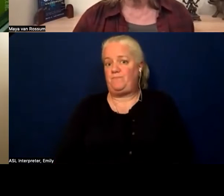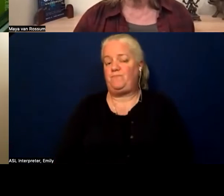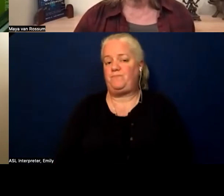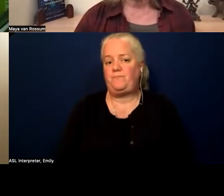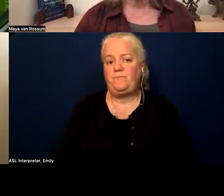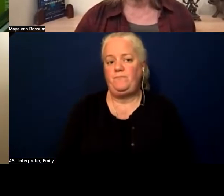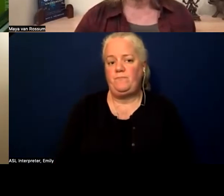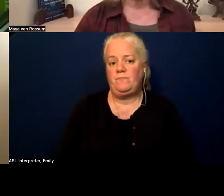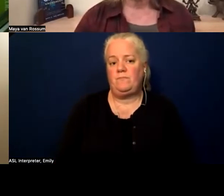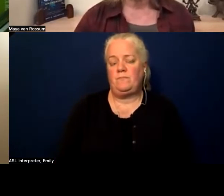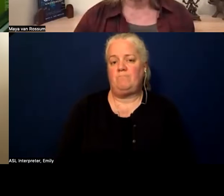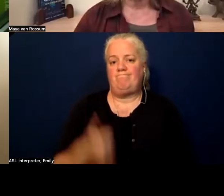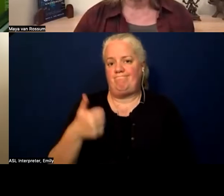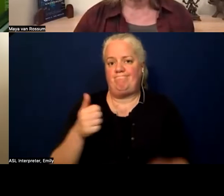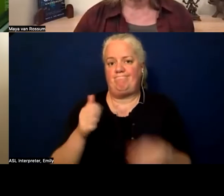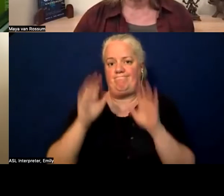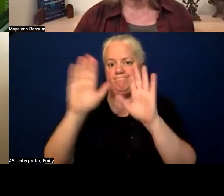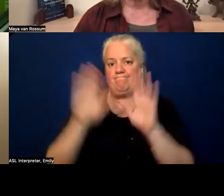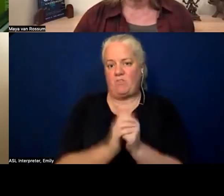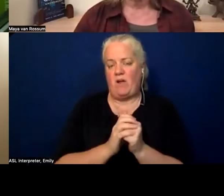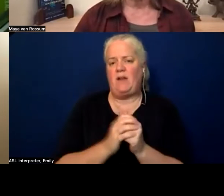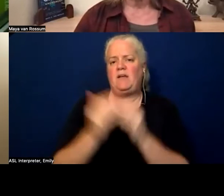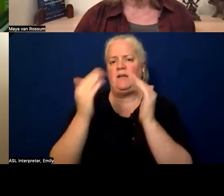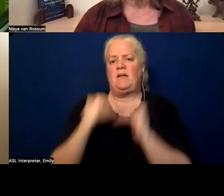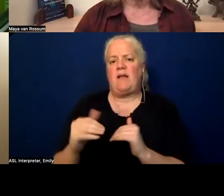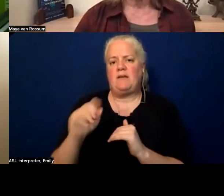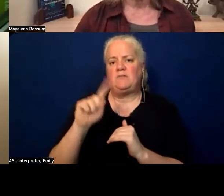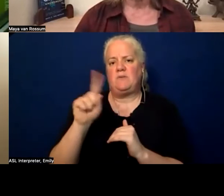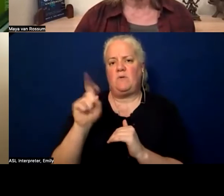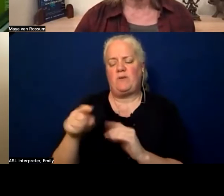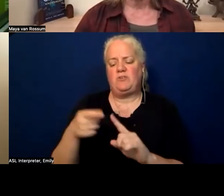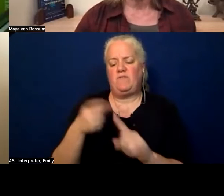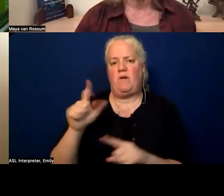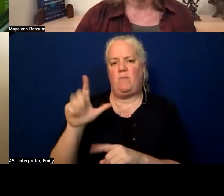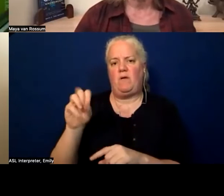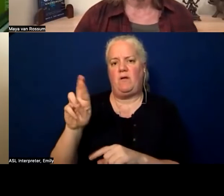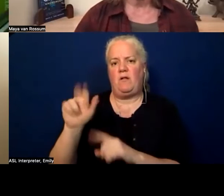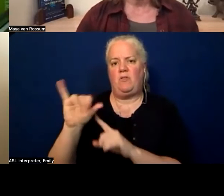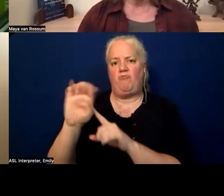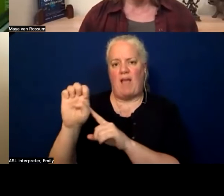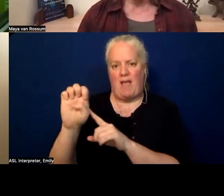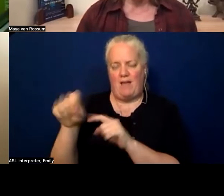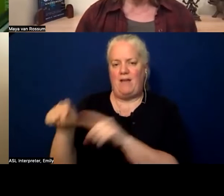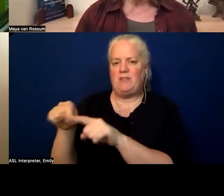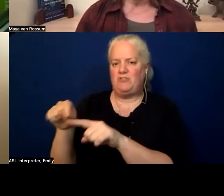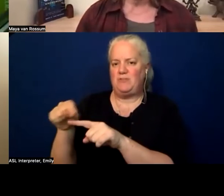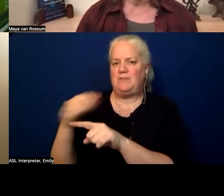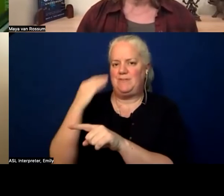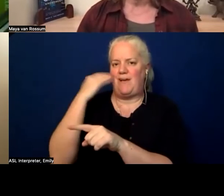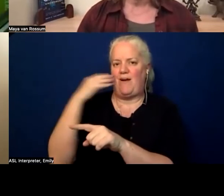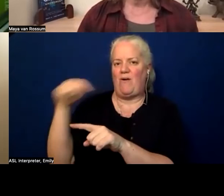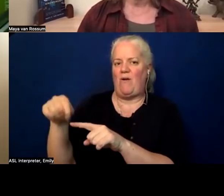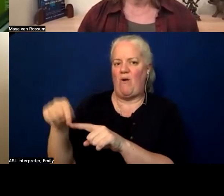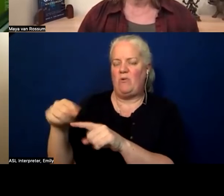Great. I wanted to get to this question because this is actually from Lorraine, and she is an advocate for many